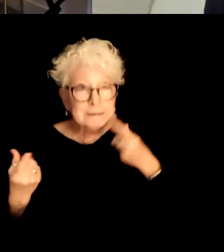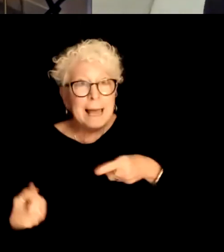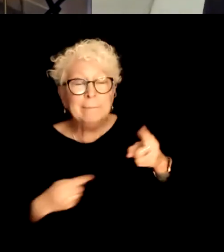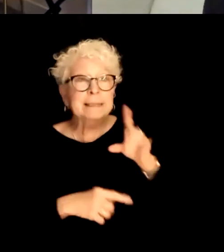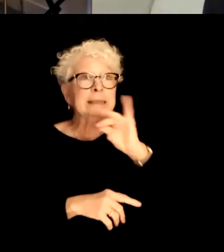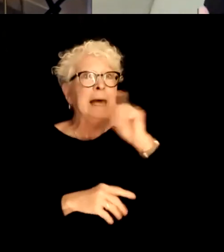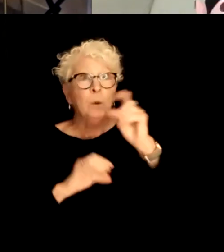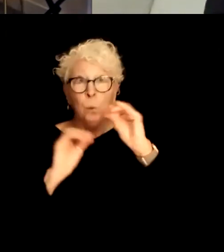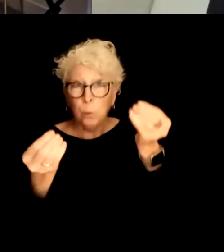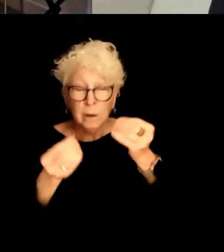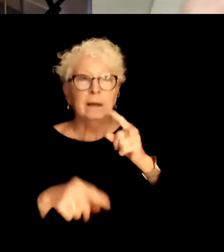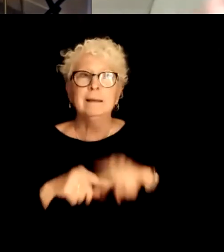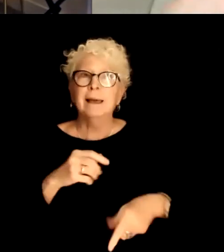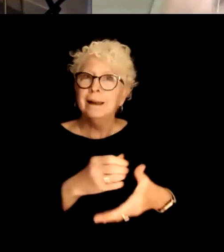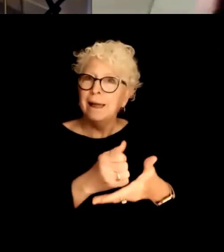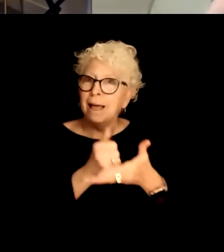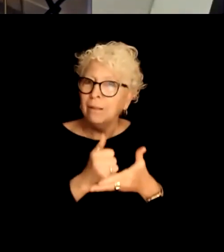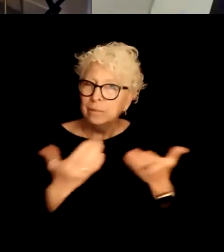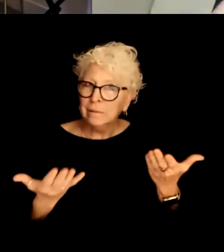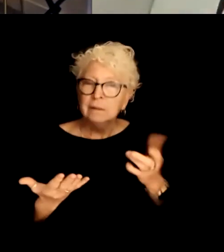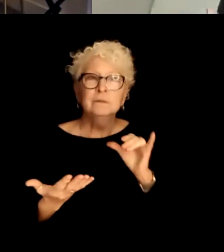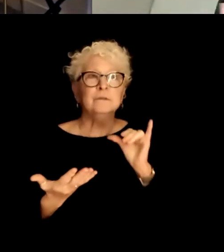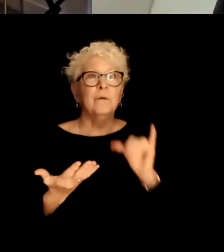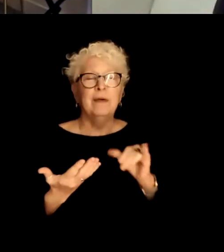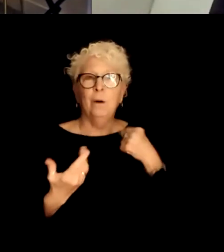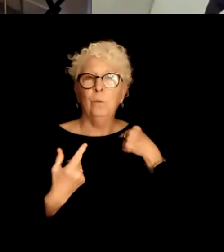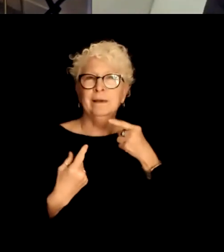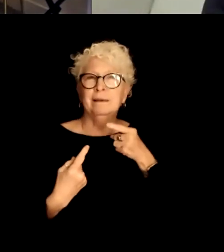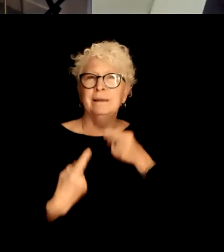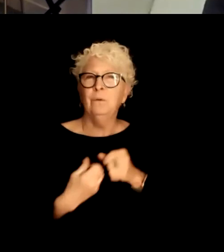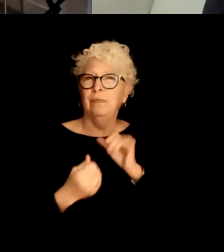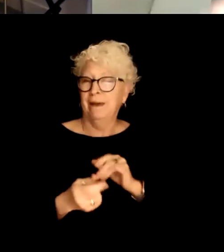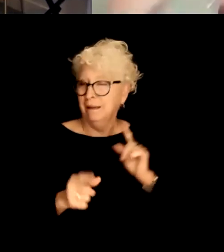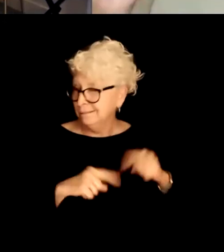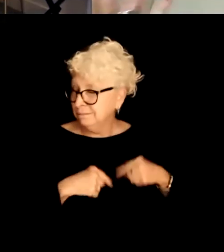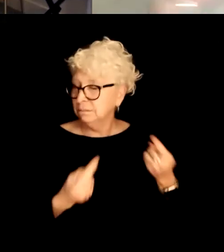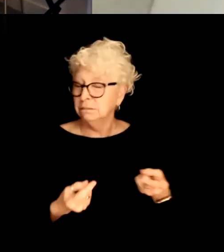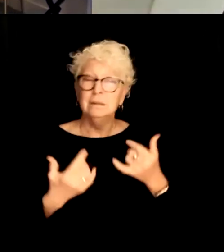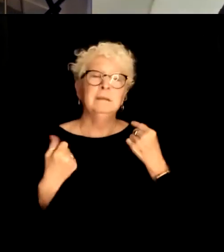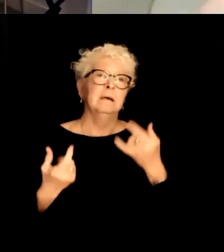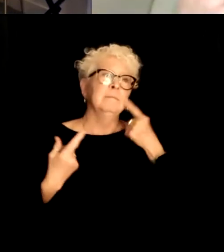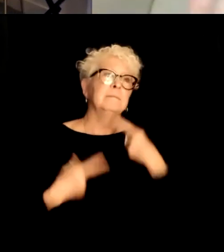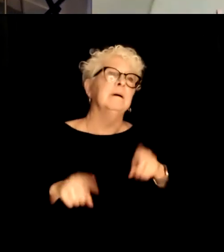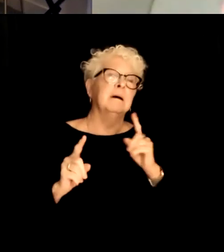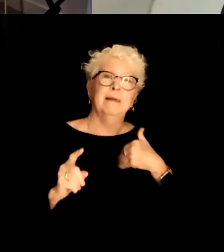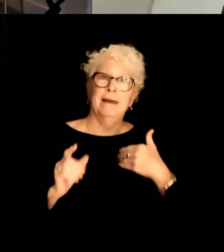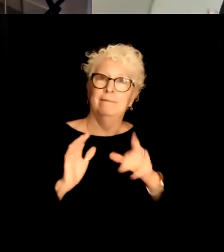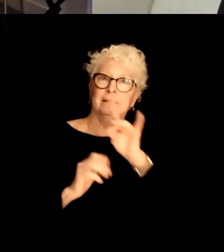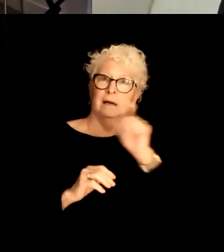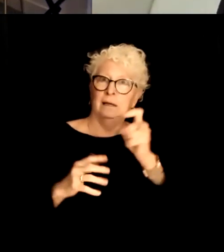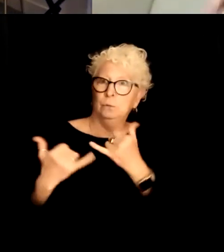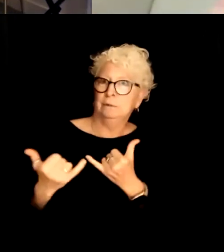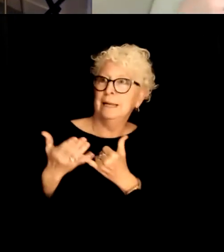to a doctor, right? I mean, one of the reasons you get a platform is because you're a filmmaker or you're a writer and you can